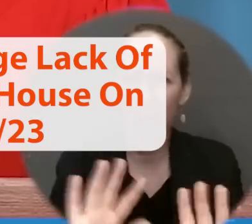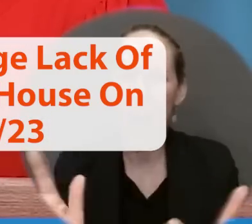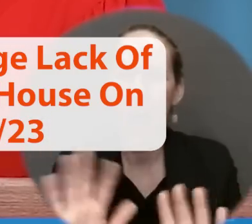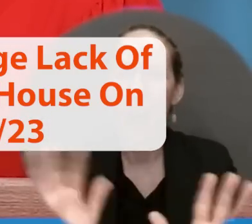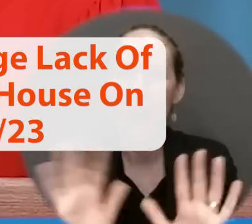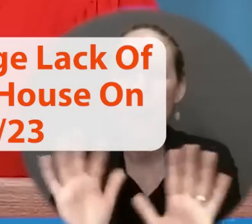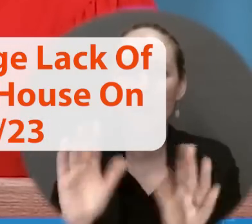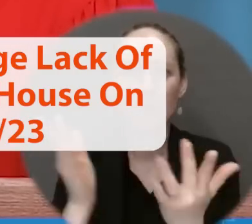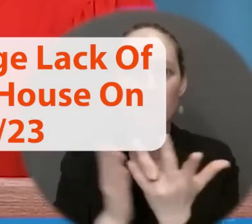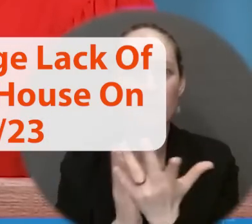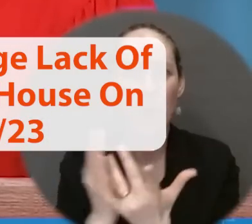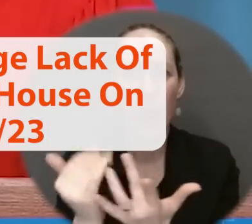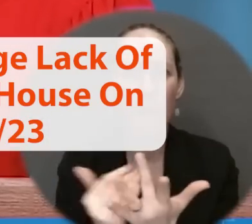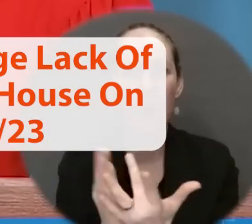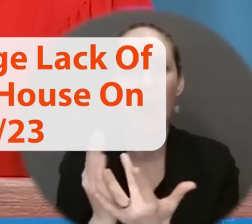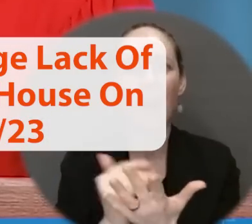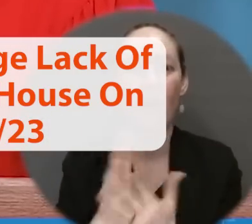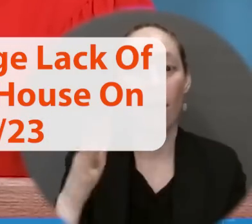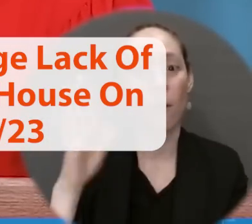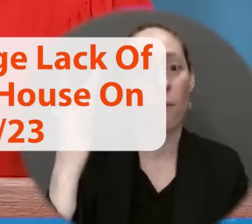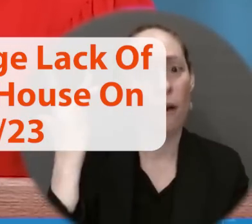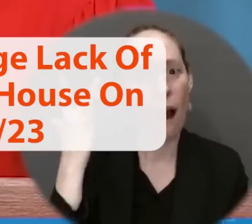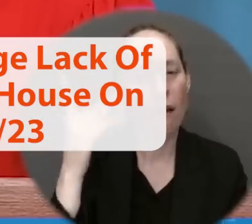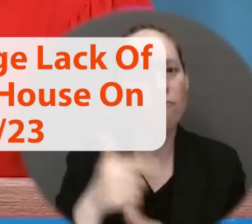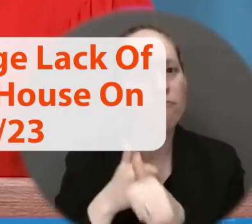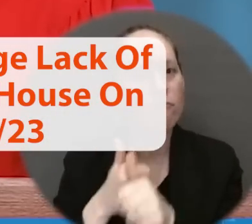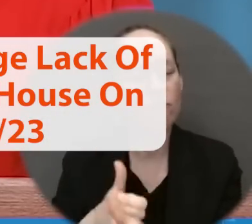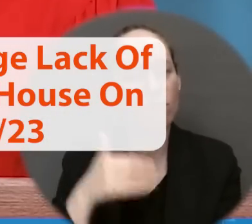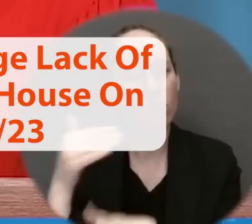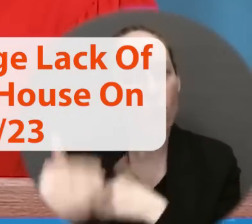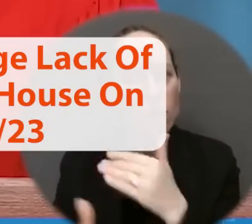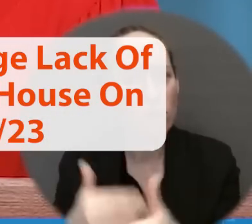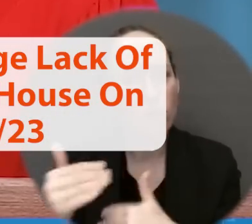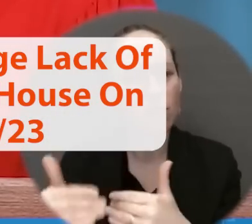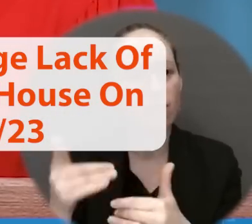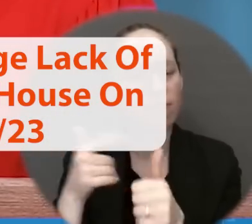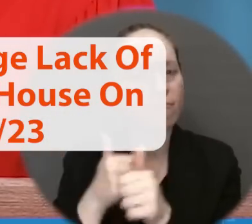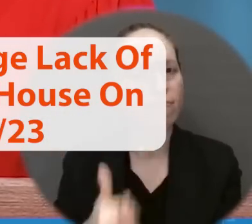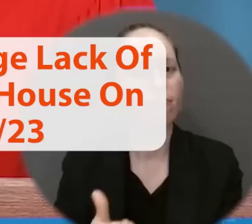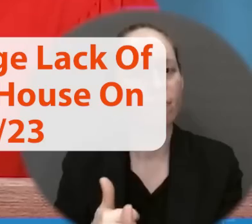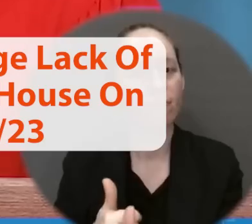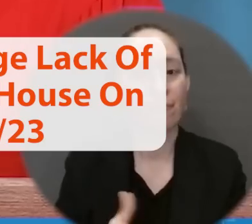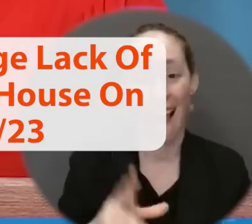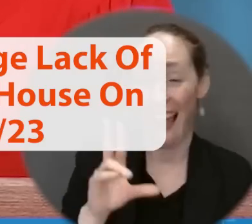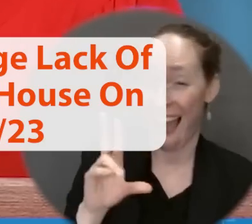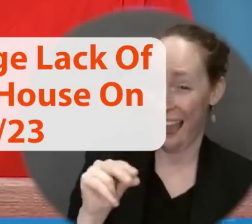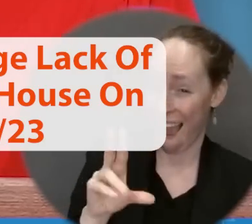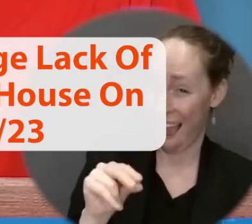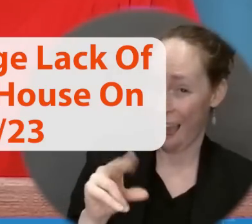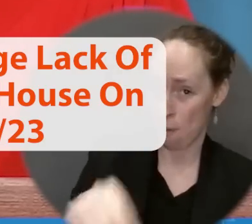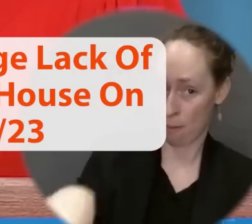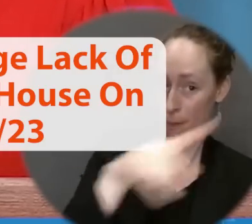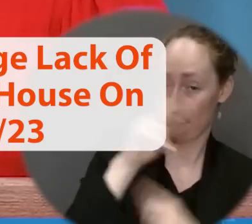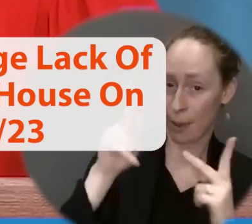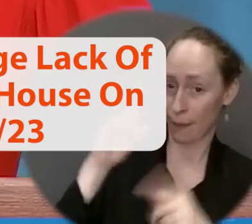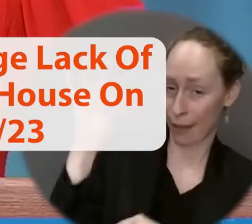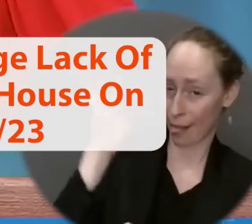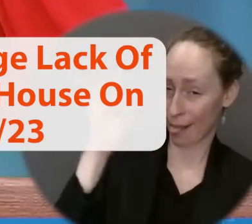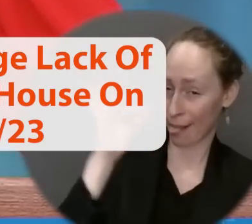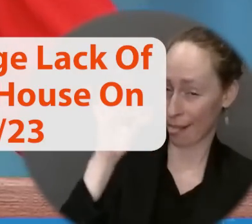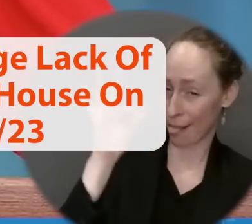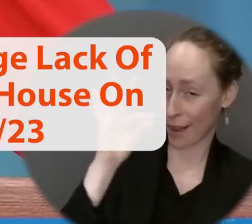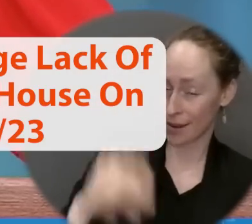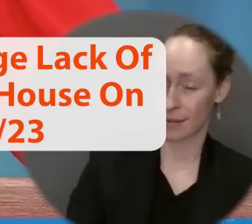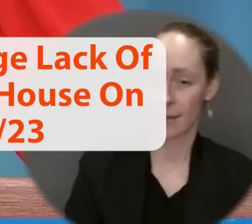transparent. There was transparency in doing what you're supposed to do when these items were discovered. Not with the American